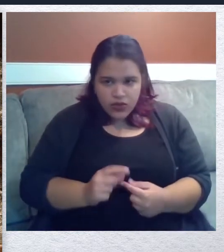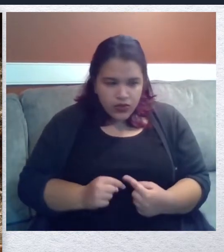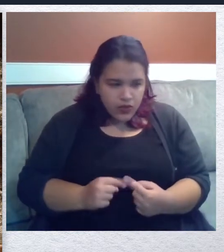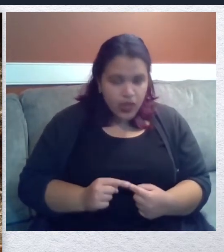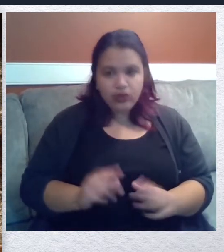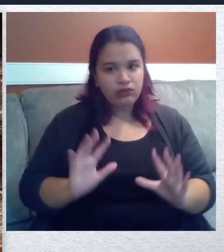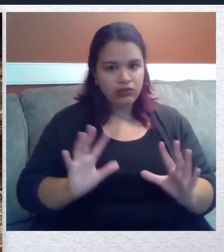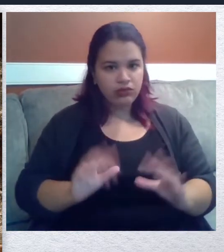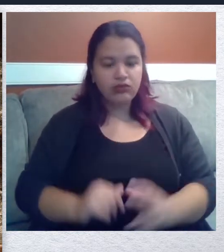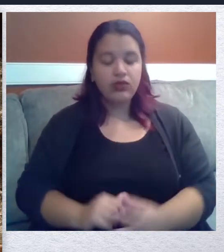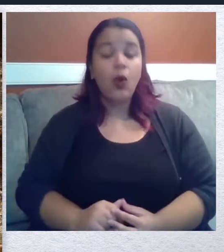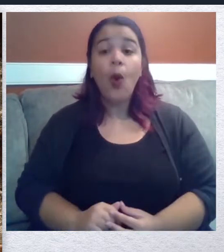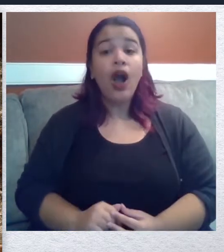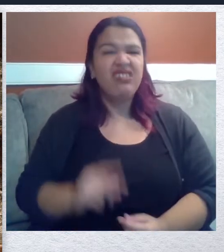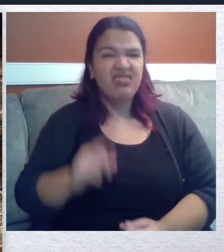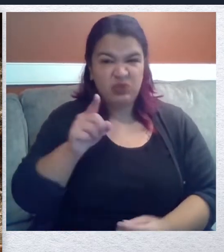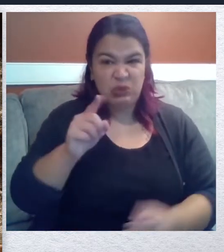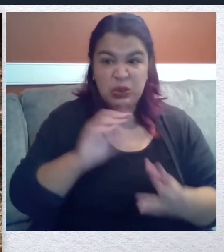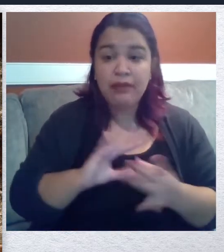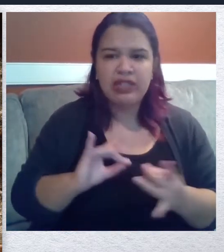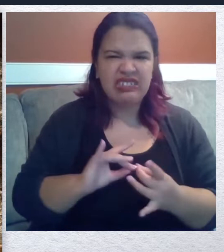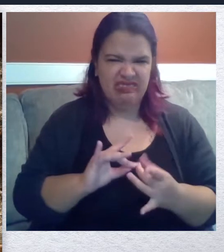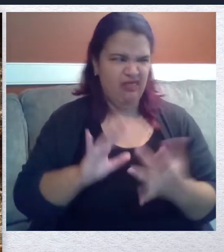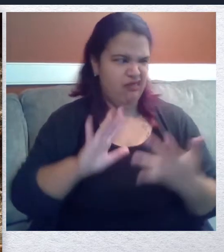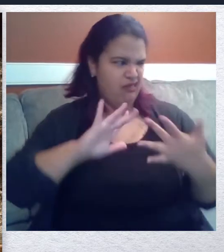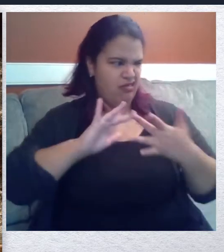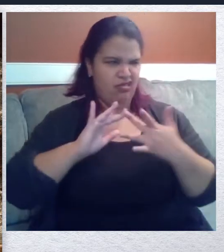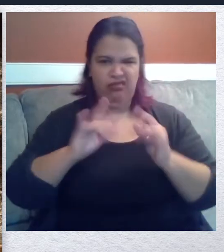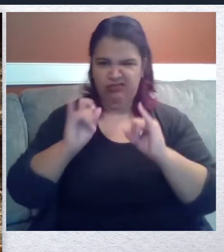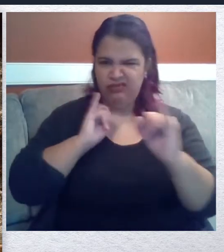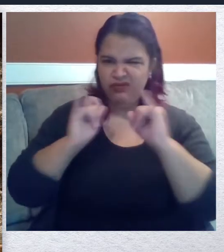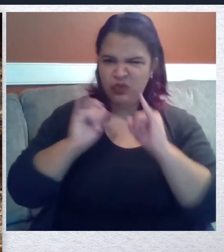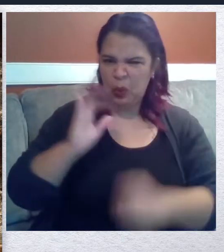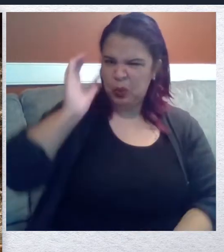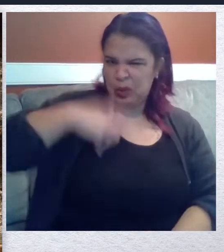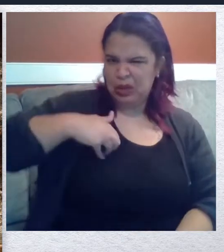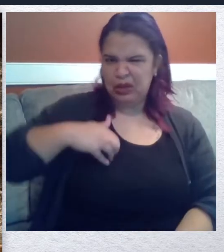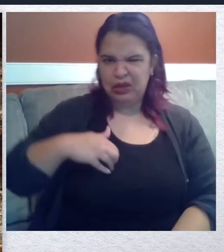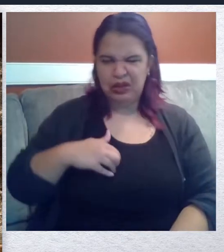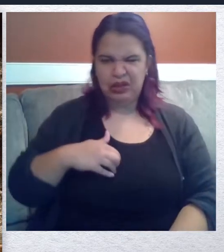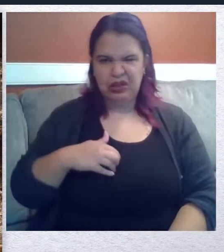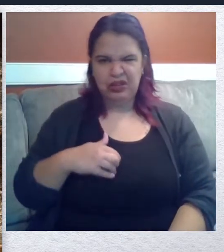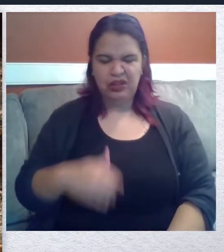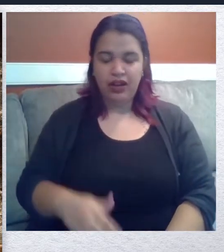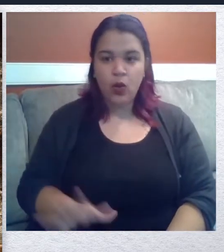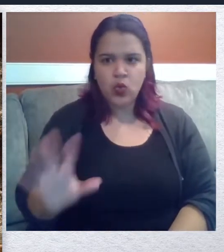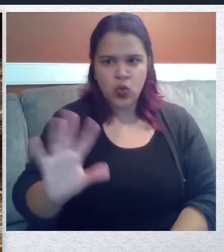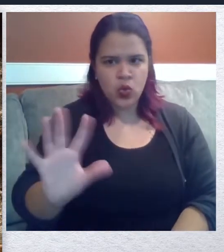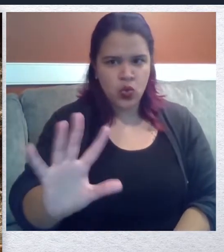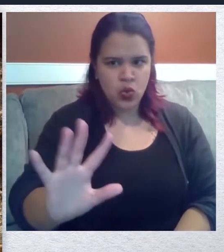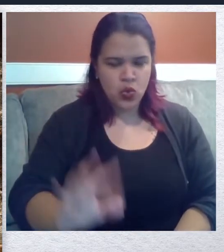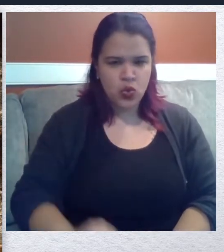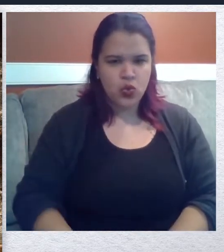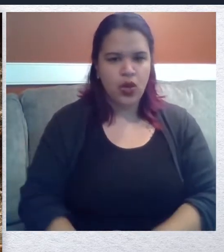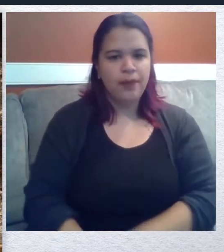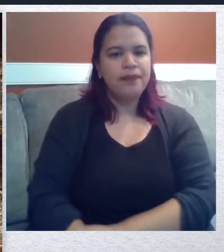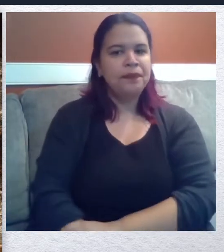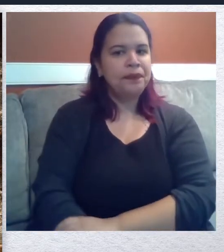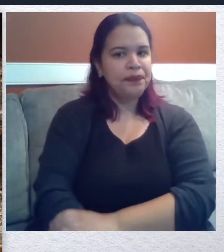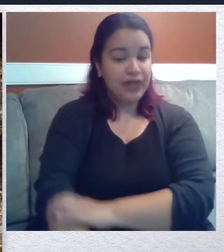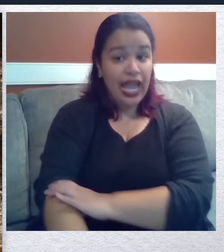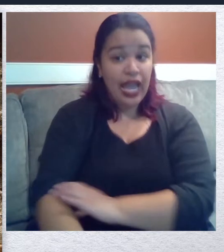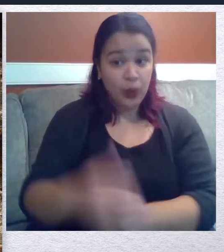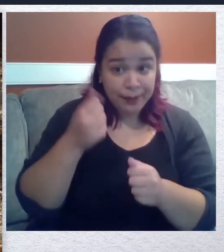uncomfortable. Like traditional interviews, you want to make sure to have some appropriate questions for the end of the